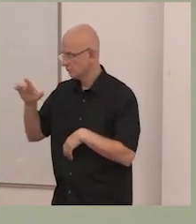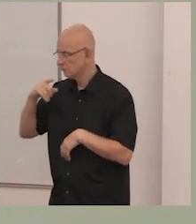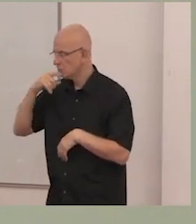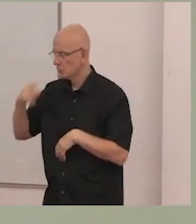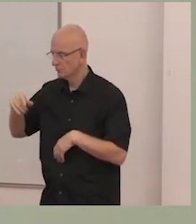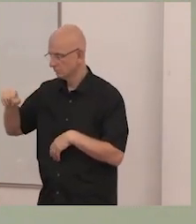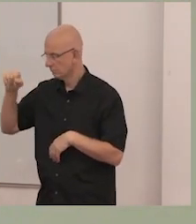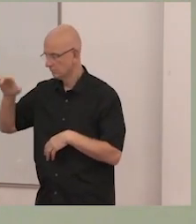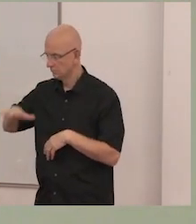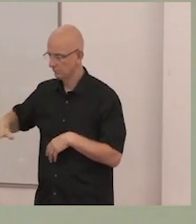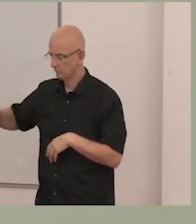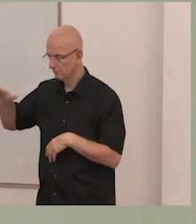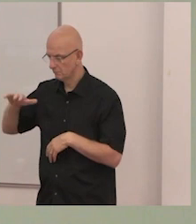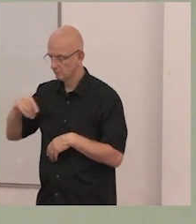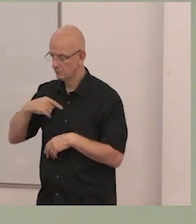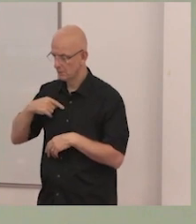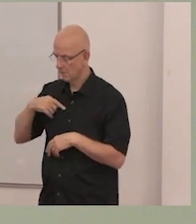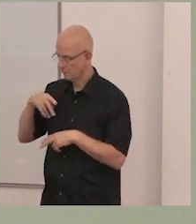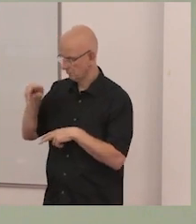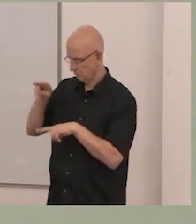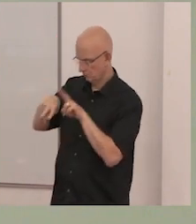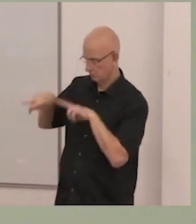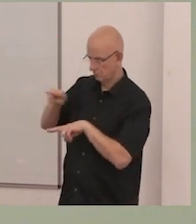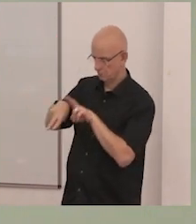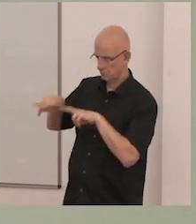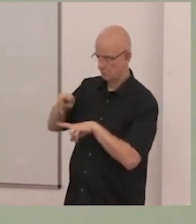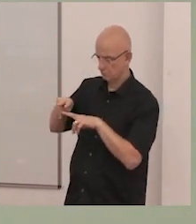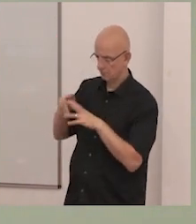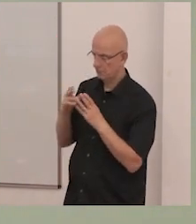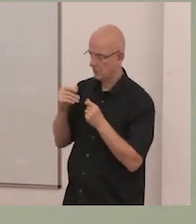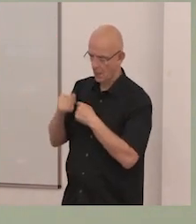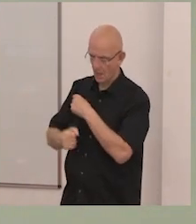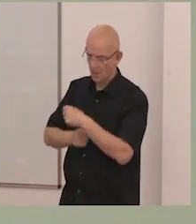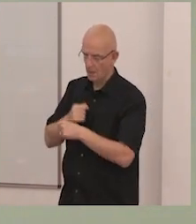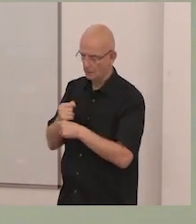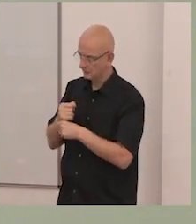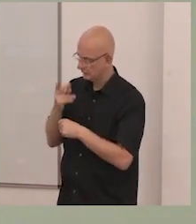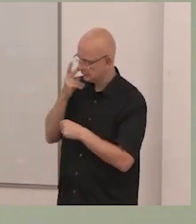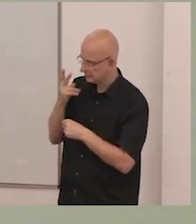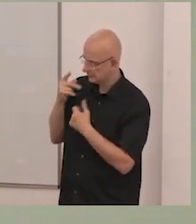there. And for the committee, somebody had to explain this,